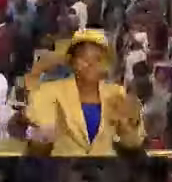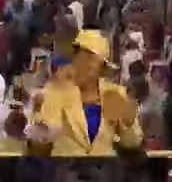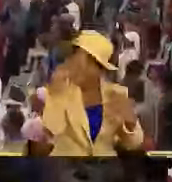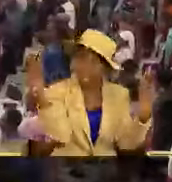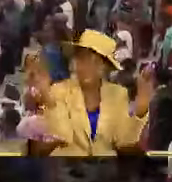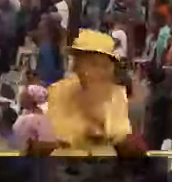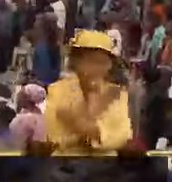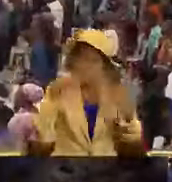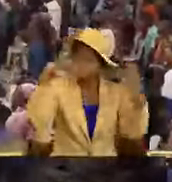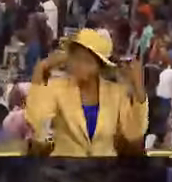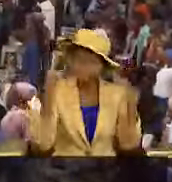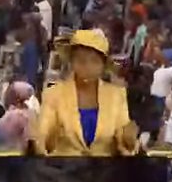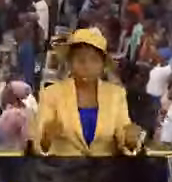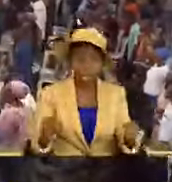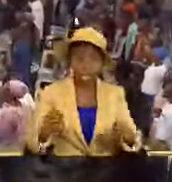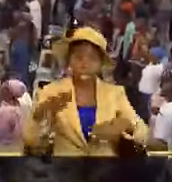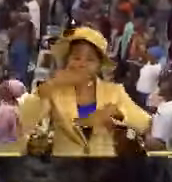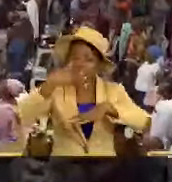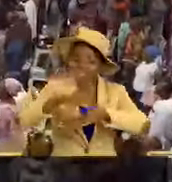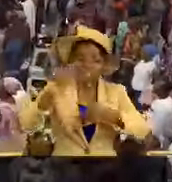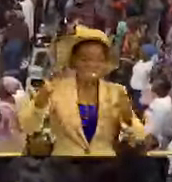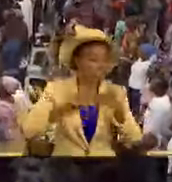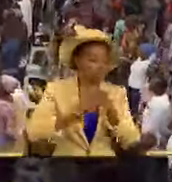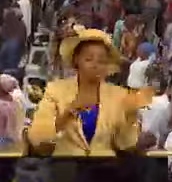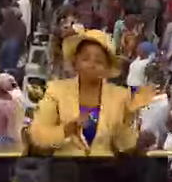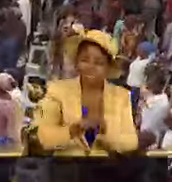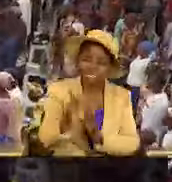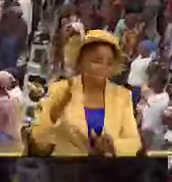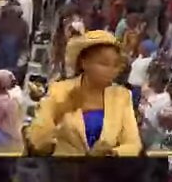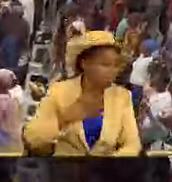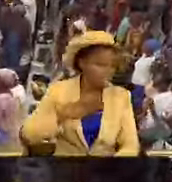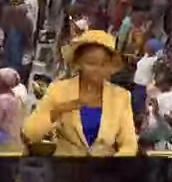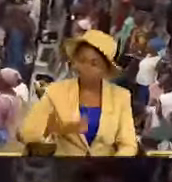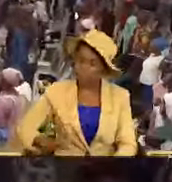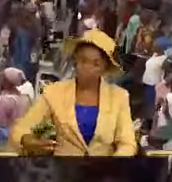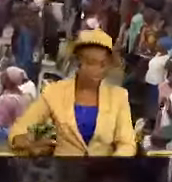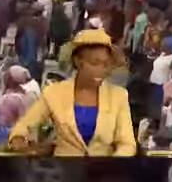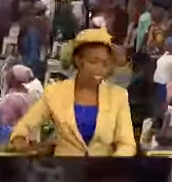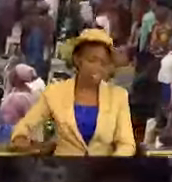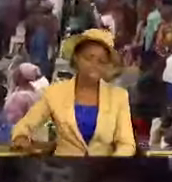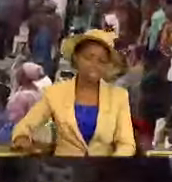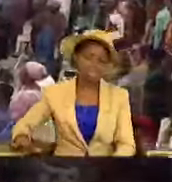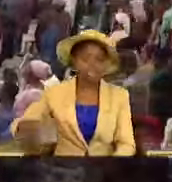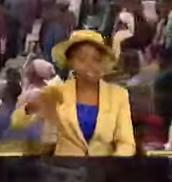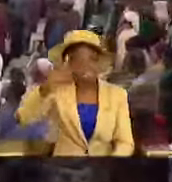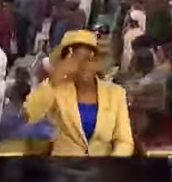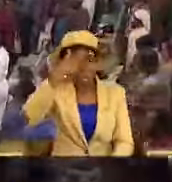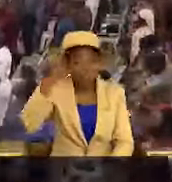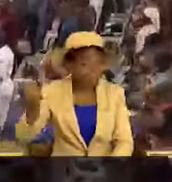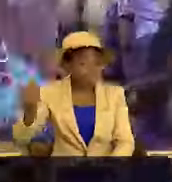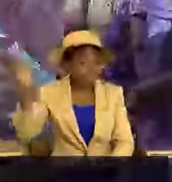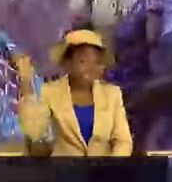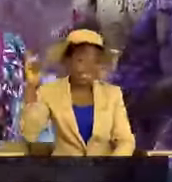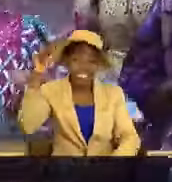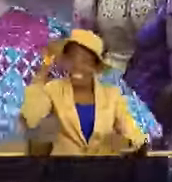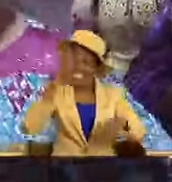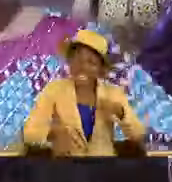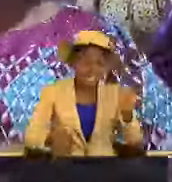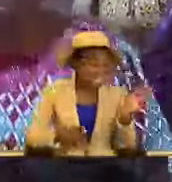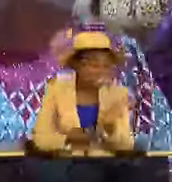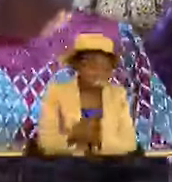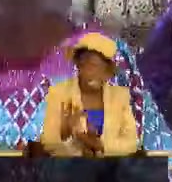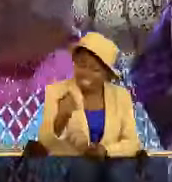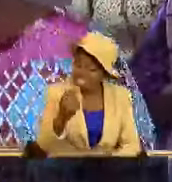Powers assign to kill my children because they cannot kill